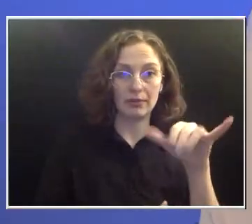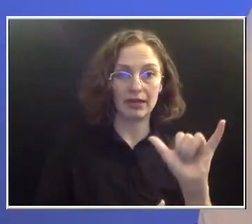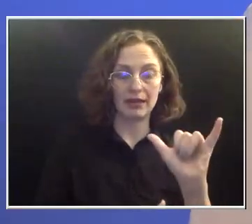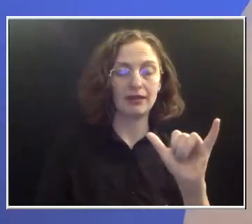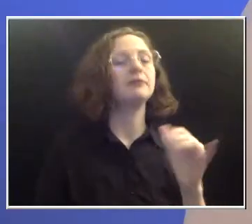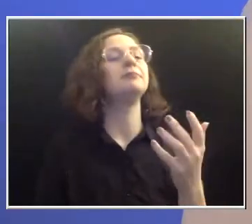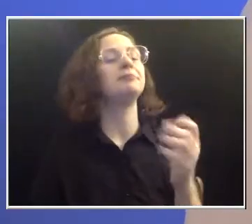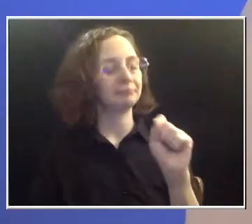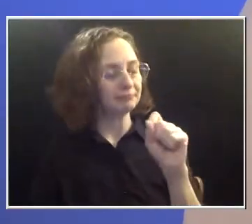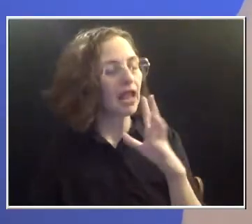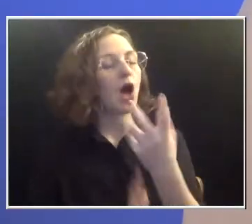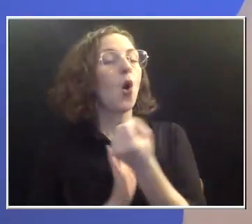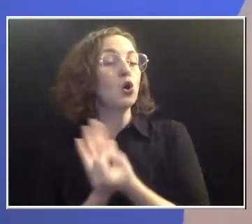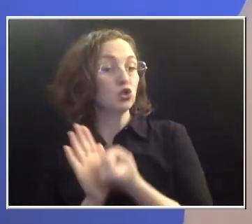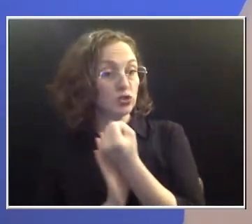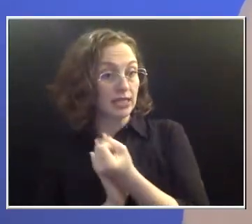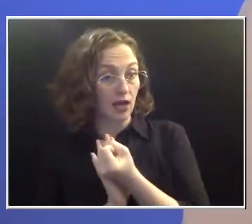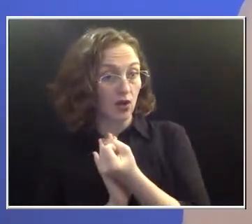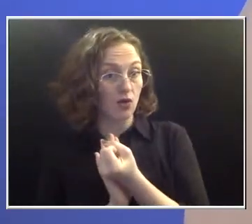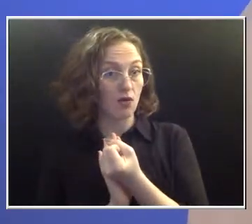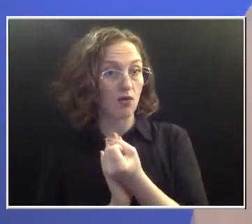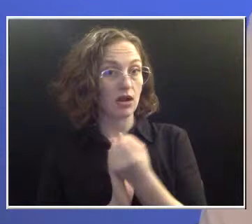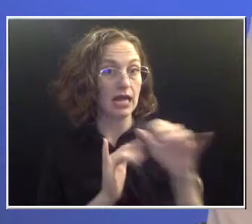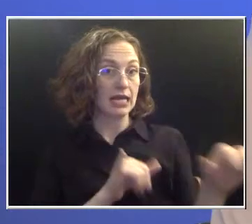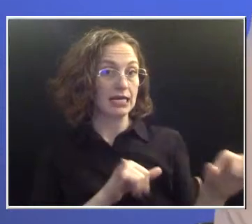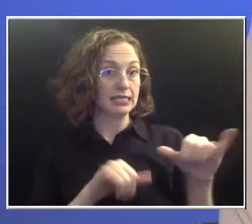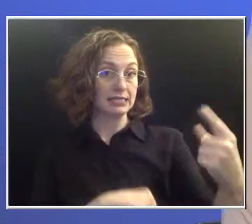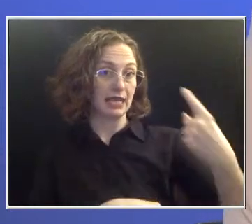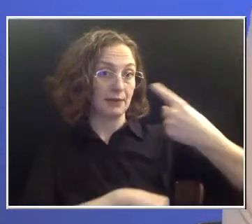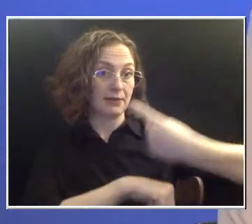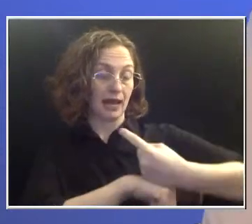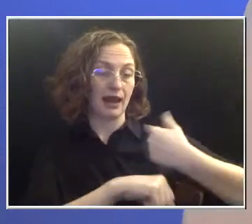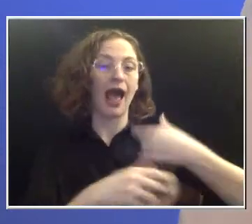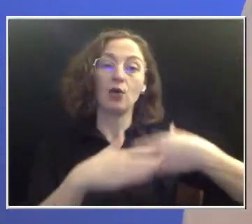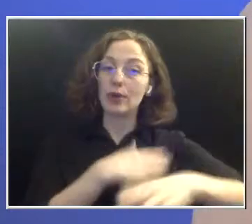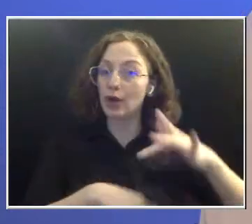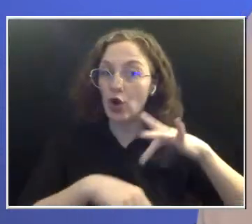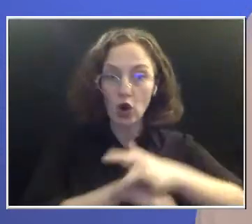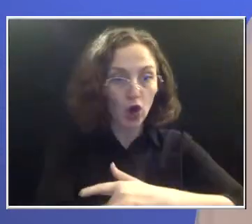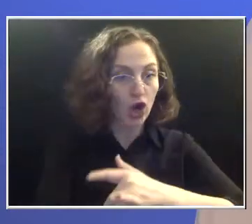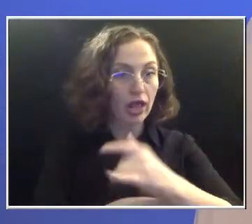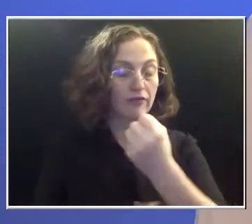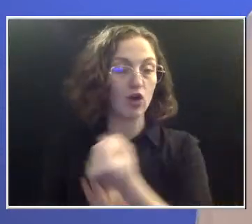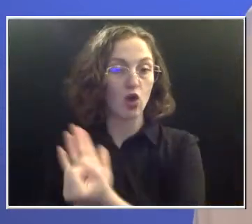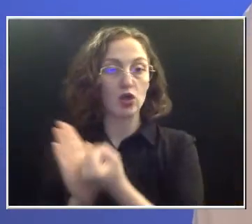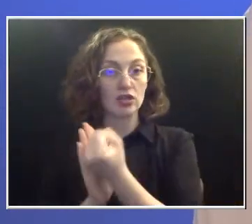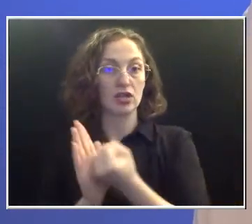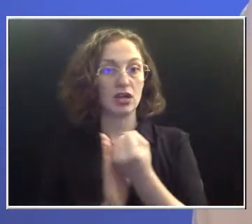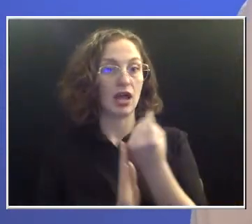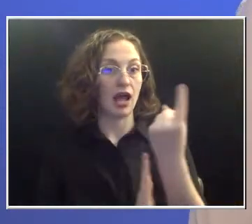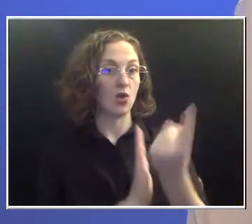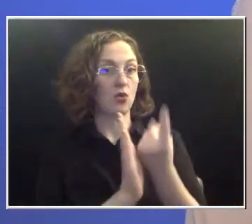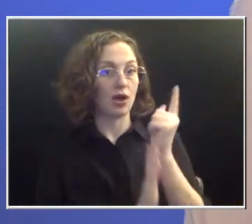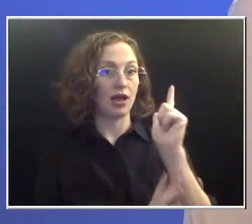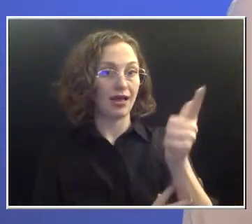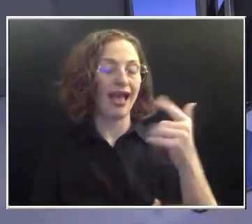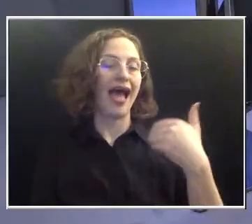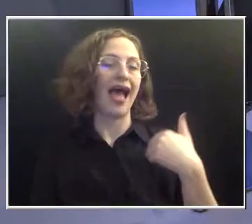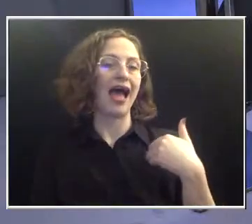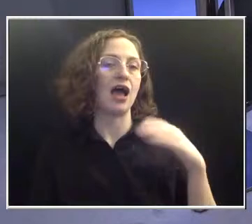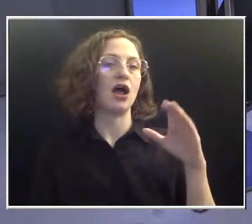ultrasound, and in that same day, I came in early for the ultrasound, and then an hour later had the colposcopy. Got